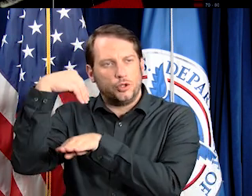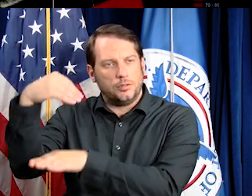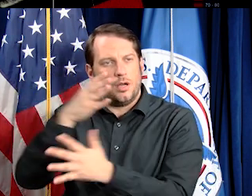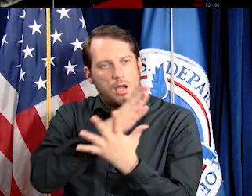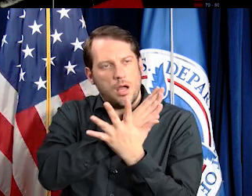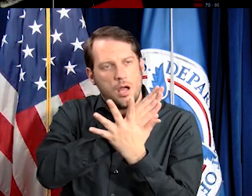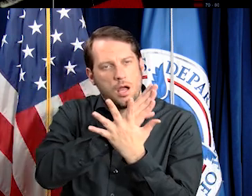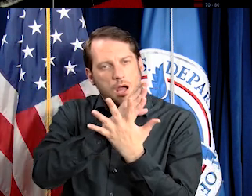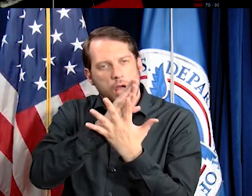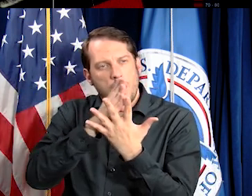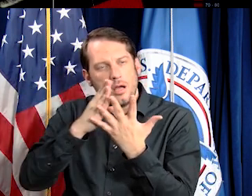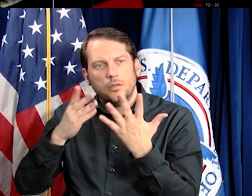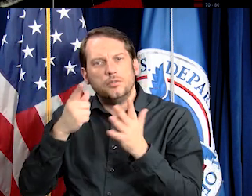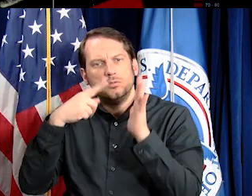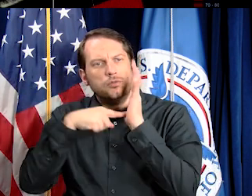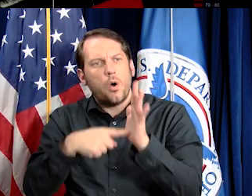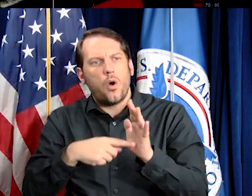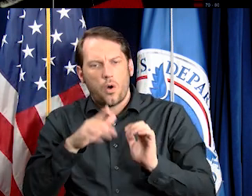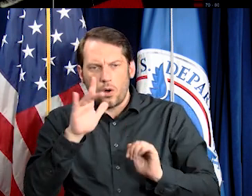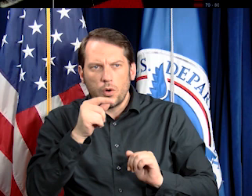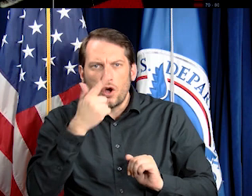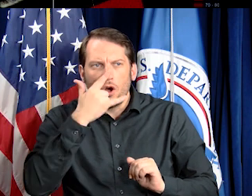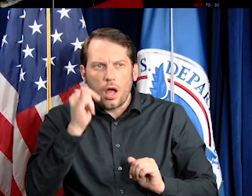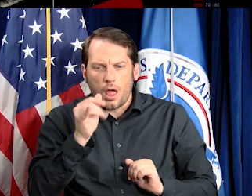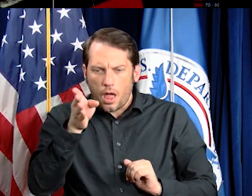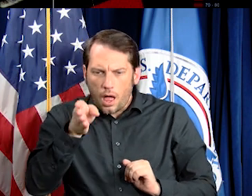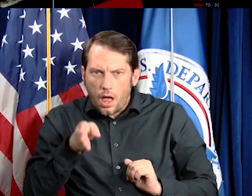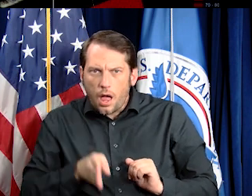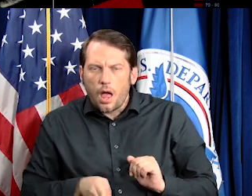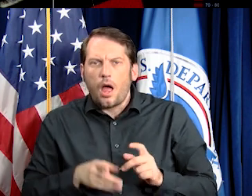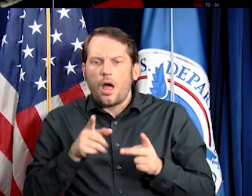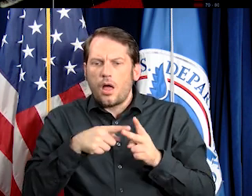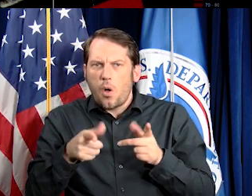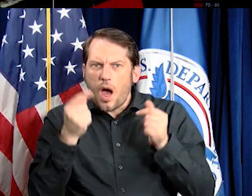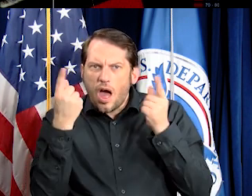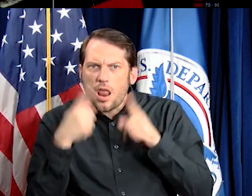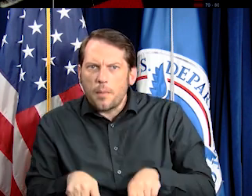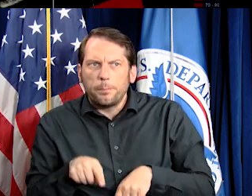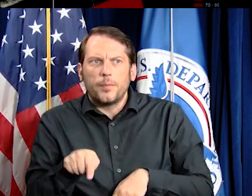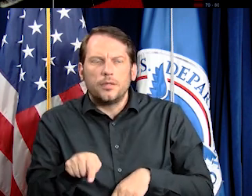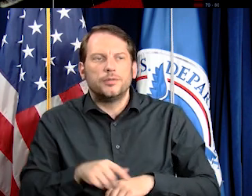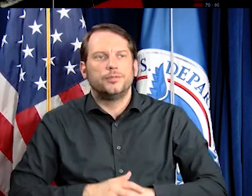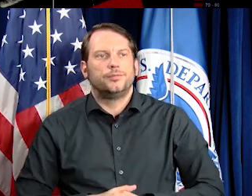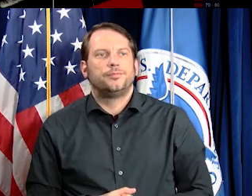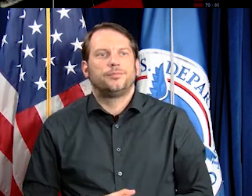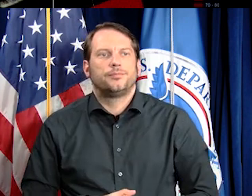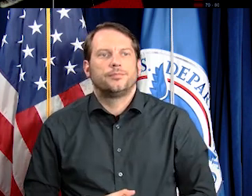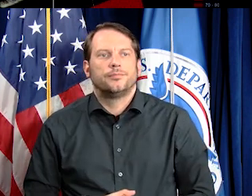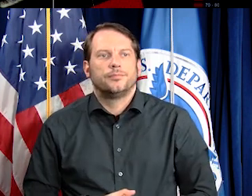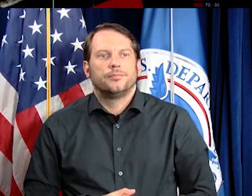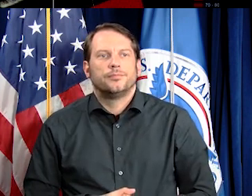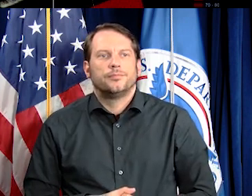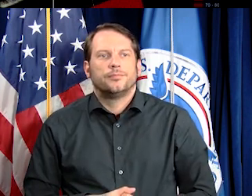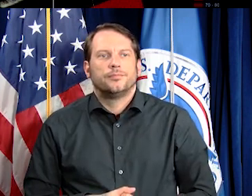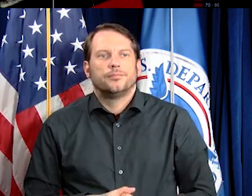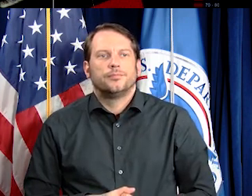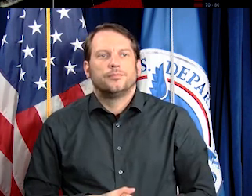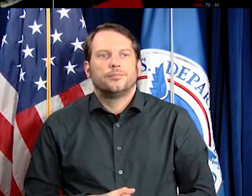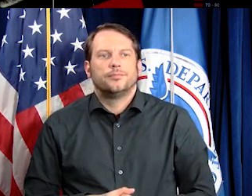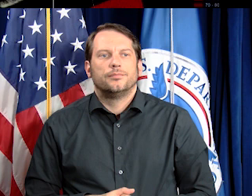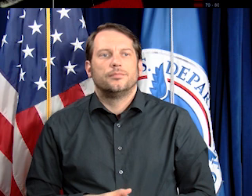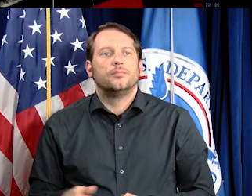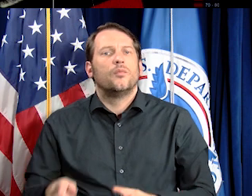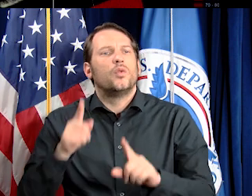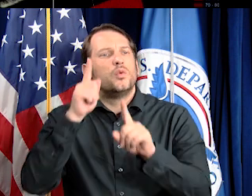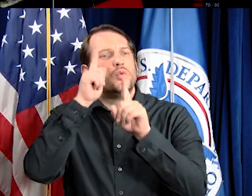change that happens to our barrier islands when extreme storms happen. And the goal was here to figure out how can we leverage